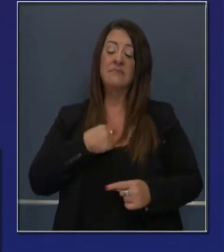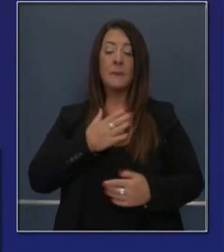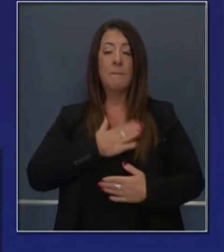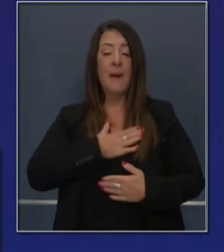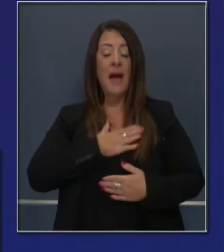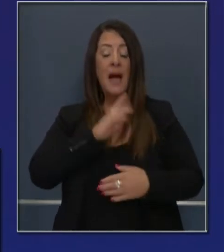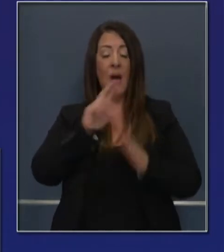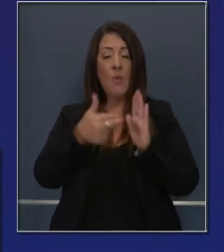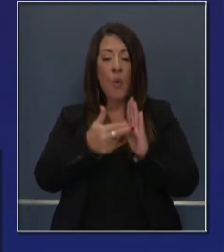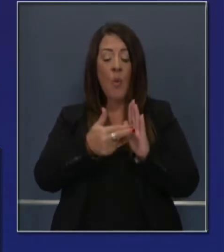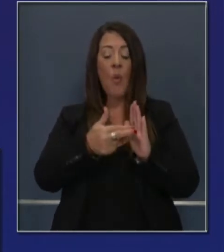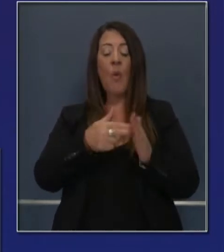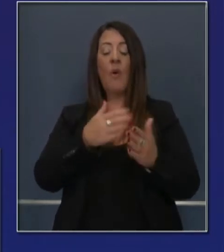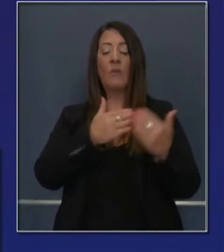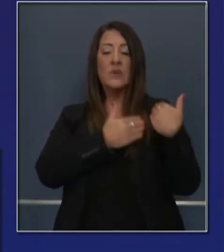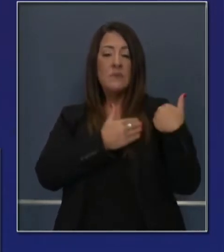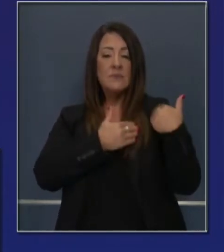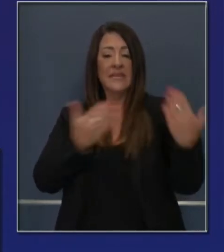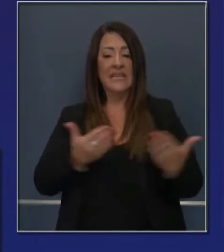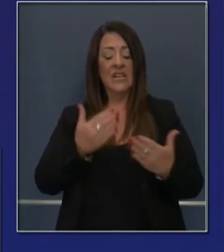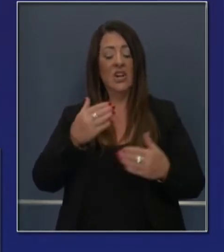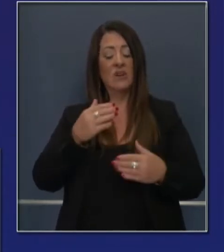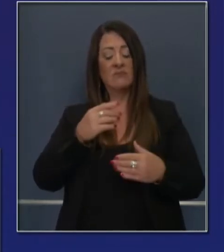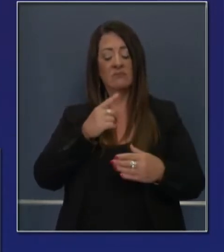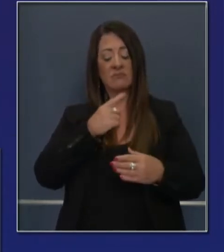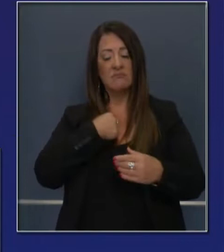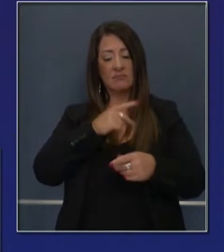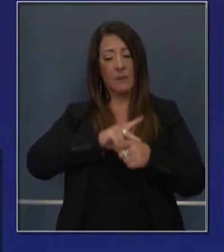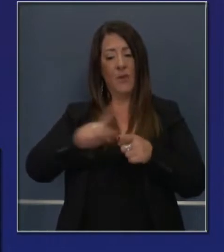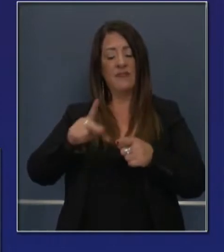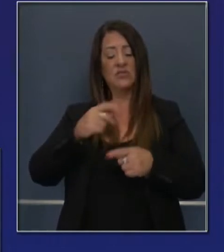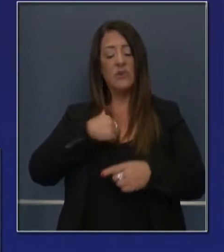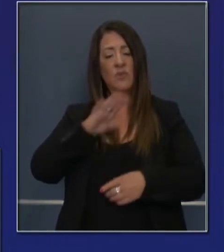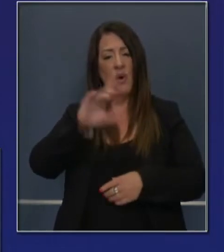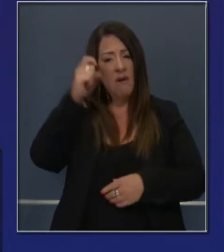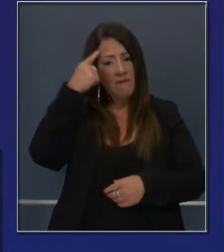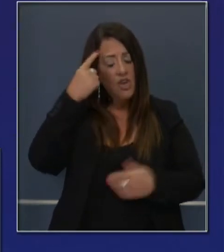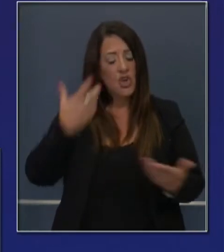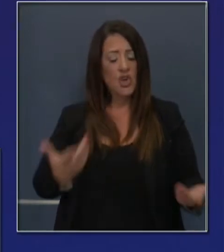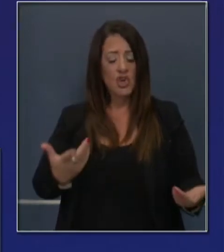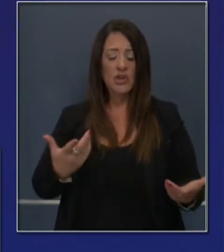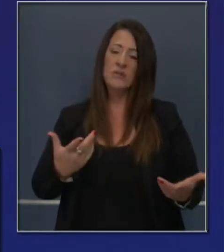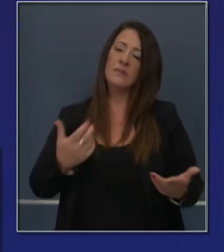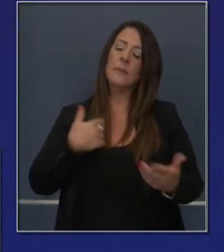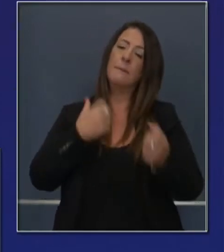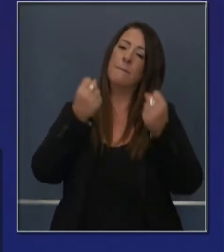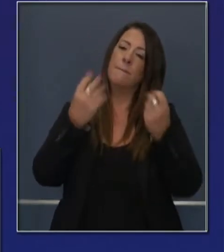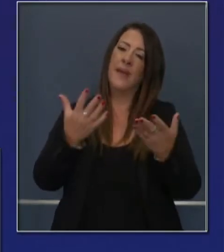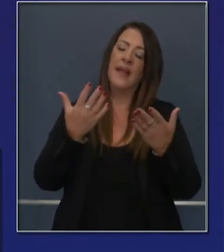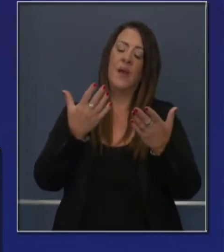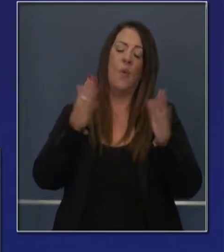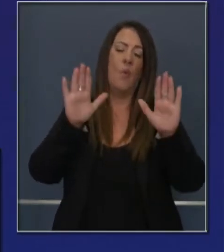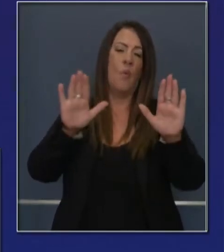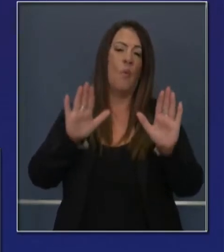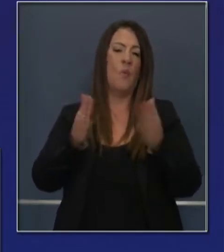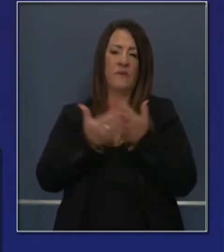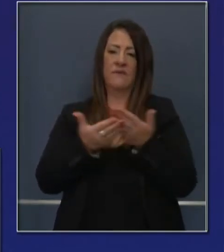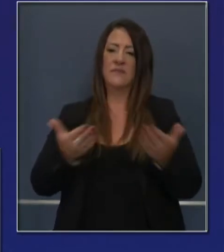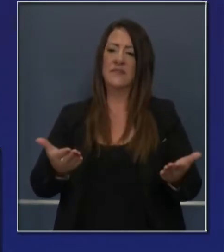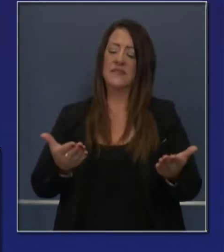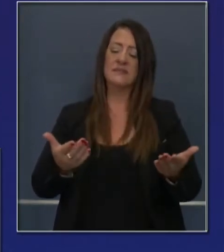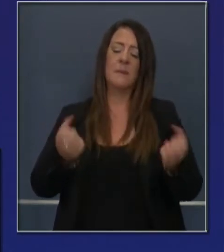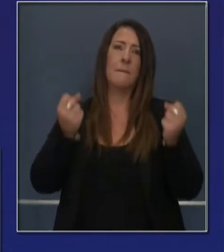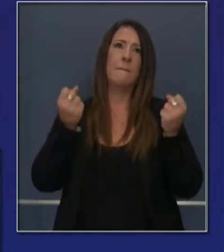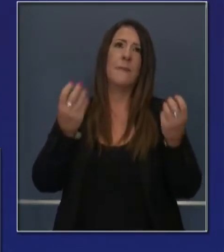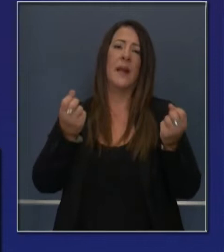of my roles and responsibility here as your governor. And one of the really remarkable things that came out of